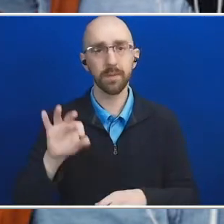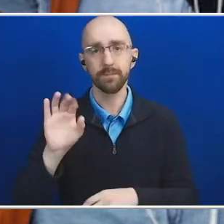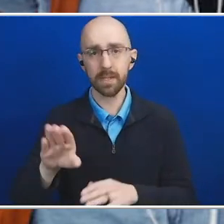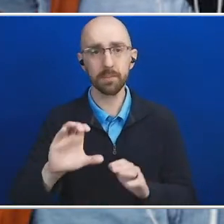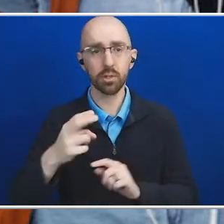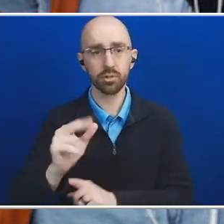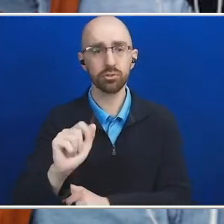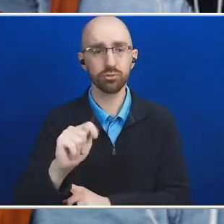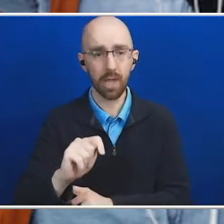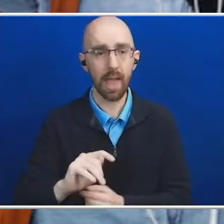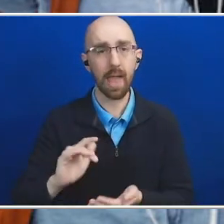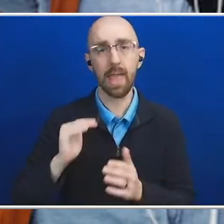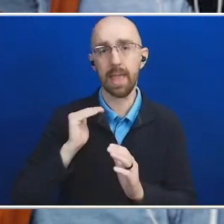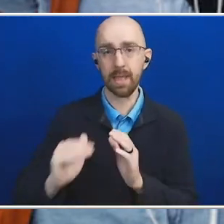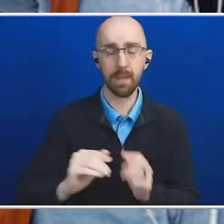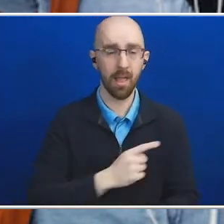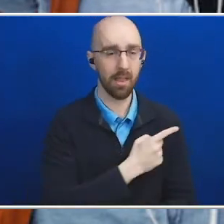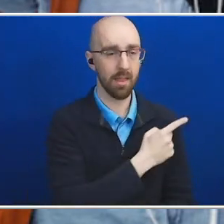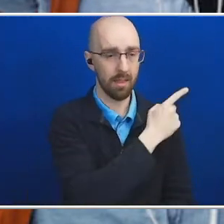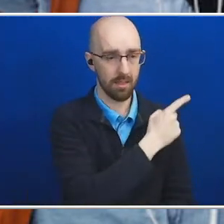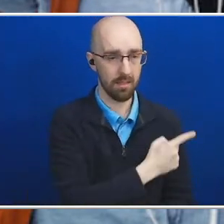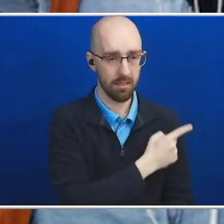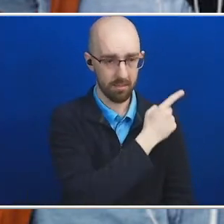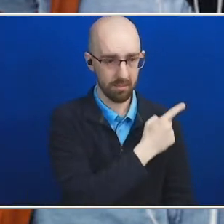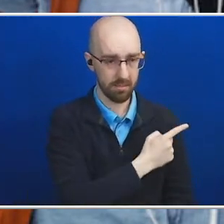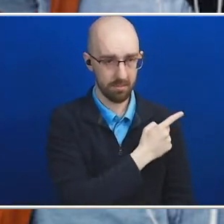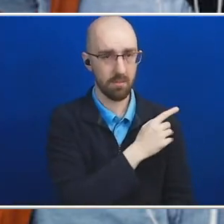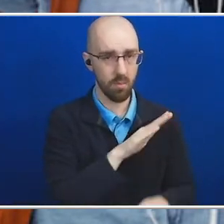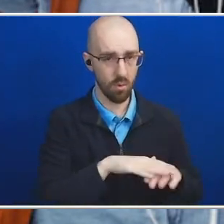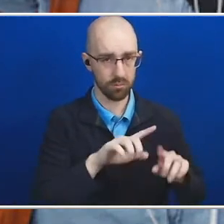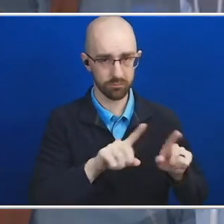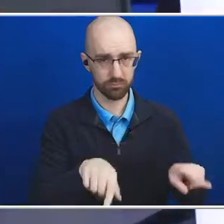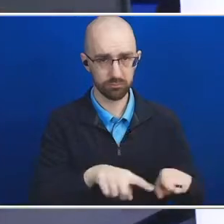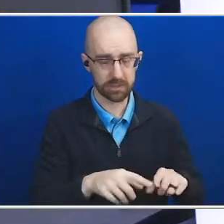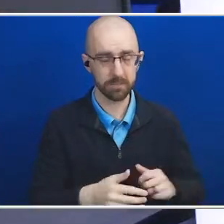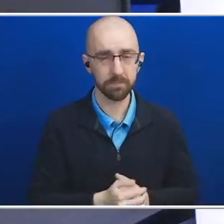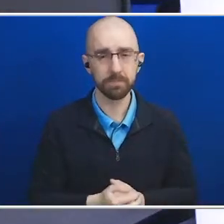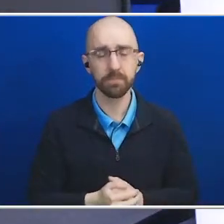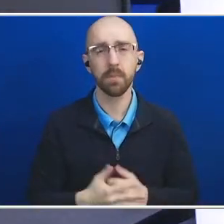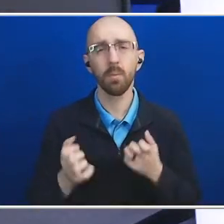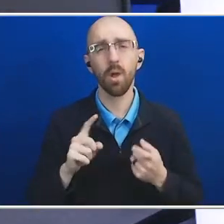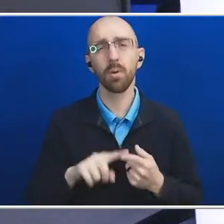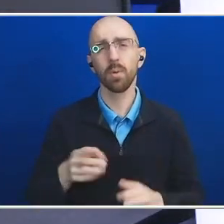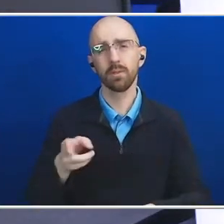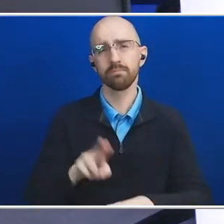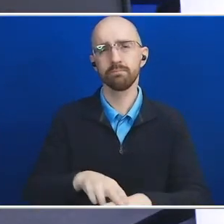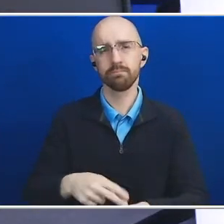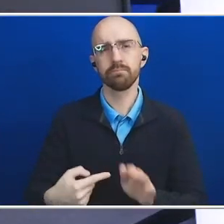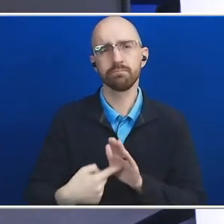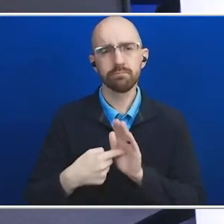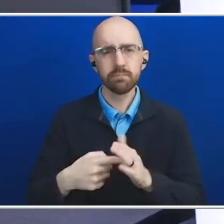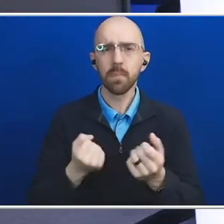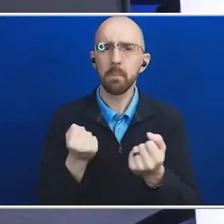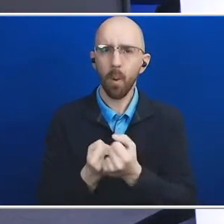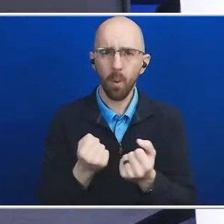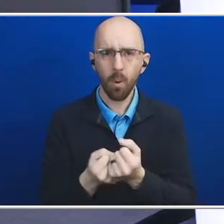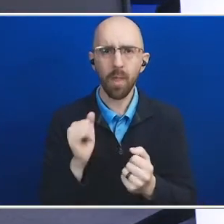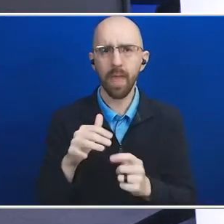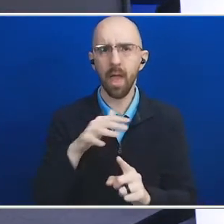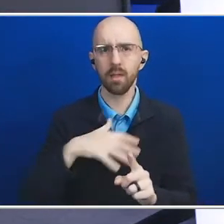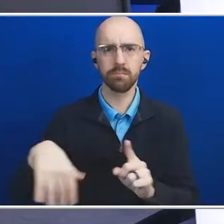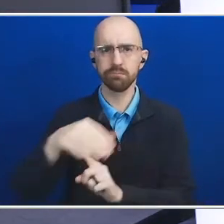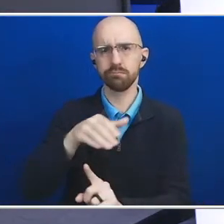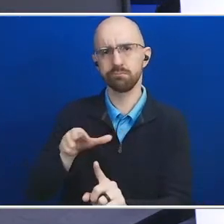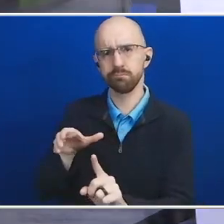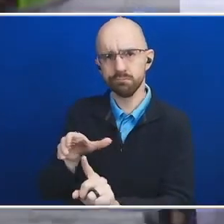That information is there on your screen. So we want to, of course, continue to highlight the support that has surrounded you through all of this, because it's really